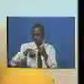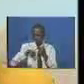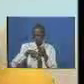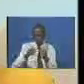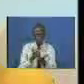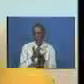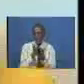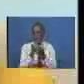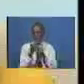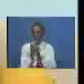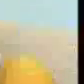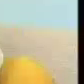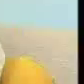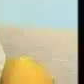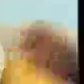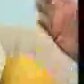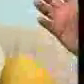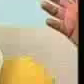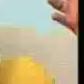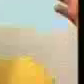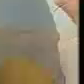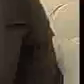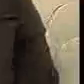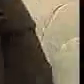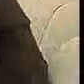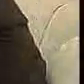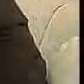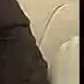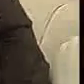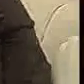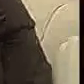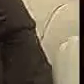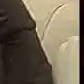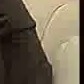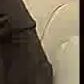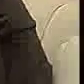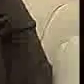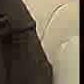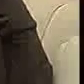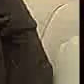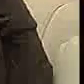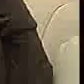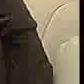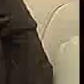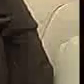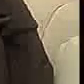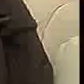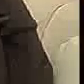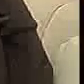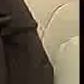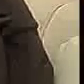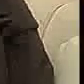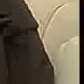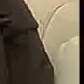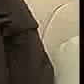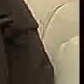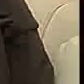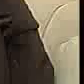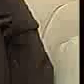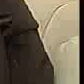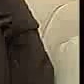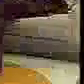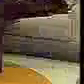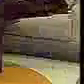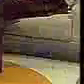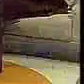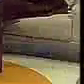help in different ways in different ways Fred now that you work with an organization that doesn't matter as employment can you paint for us a